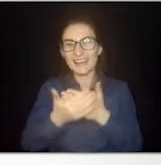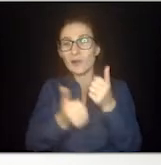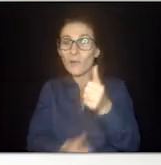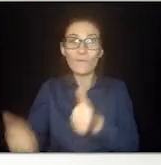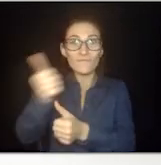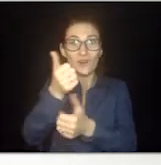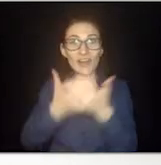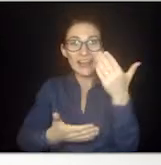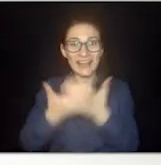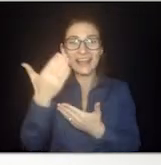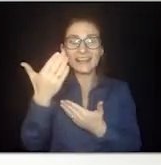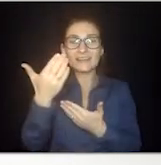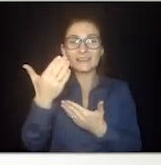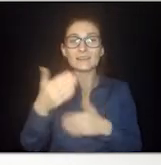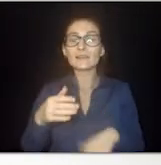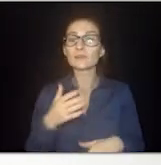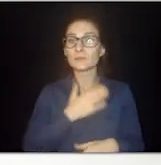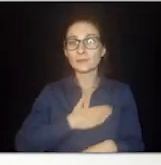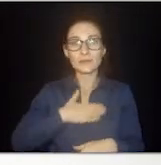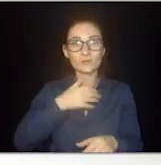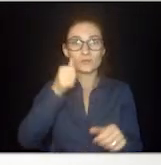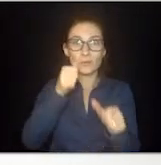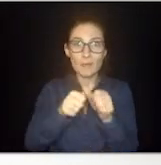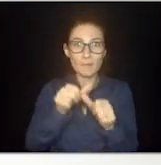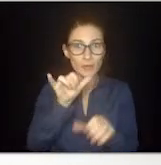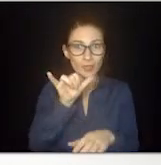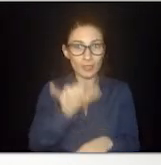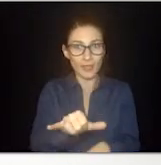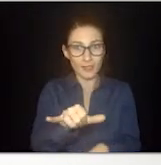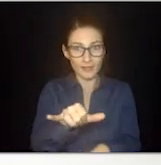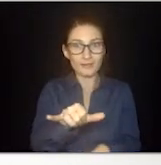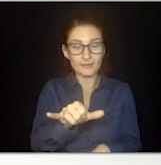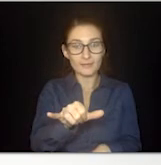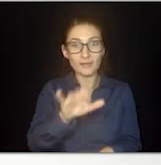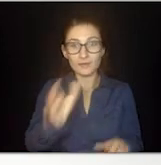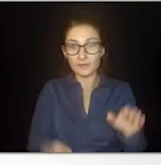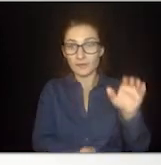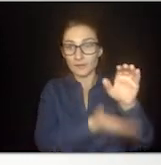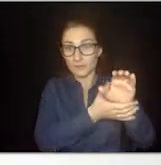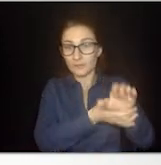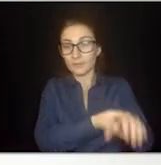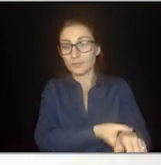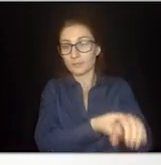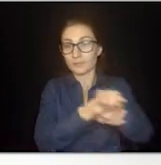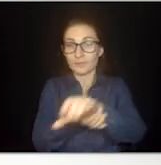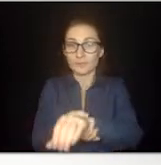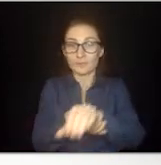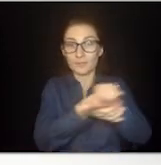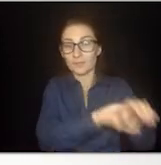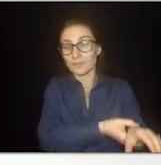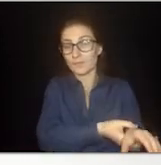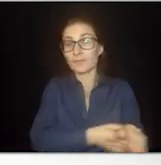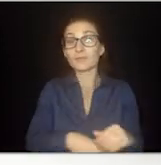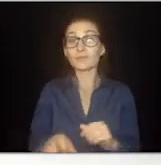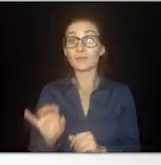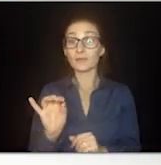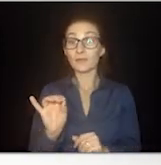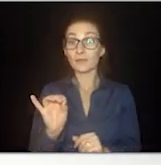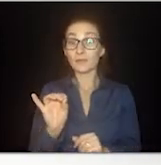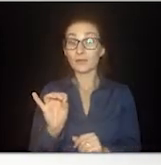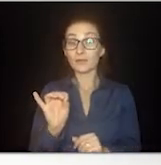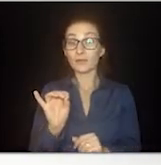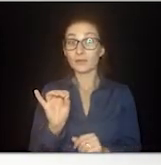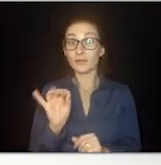I always say, if you don't live with anything but this, please remember this. When you are taking a